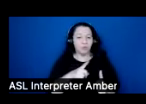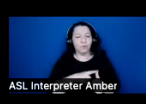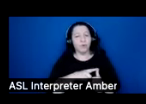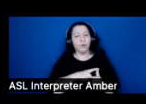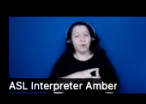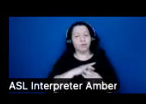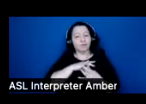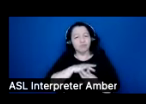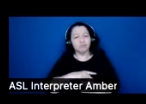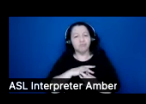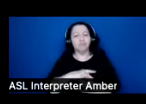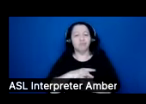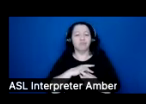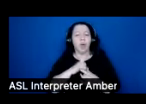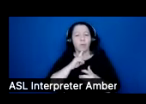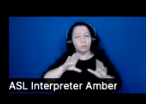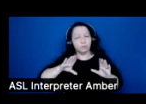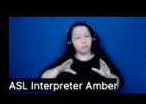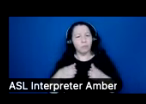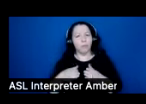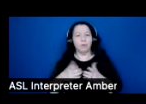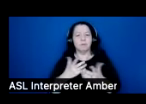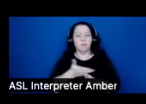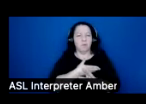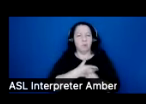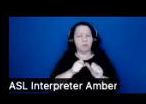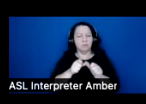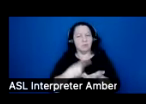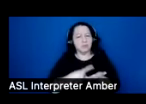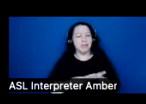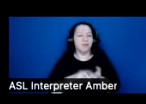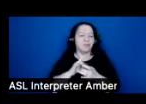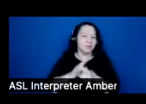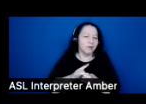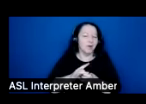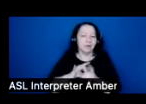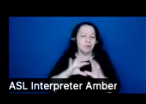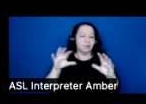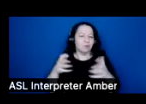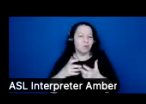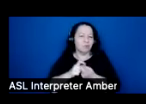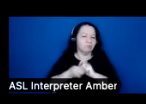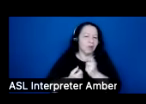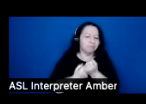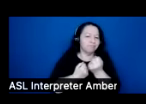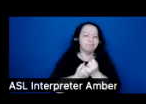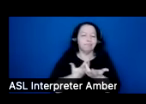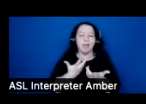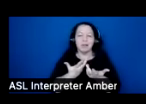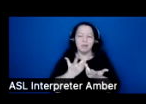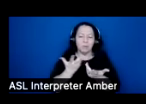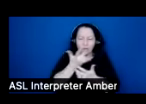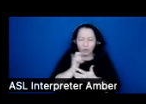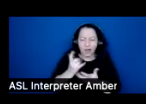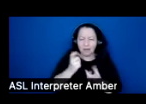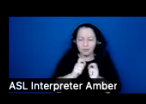talking about social change advocacy today and what that might look like in terms of changing social norms in